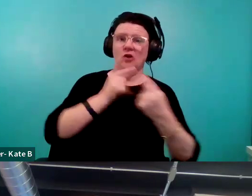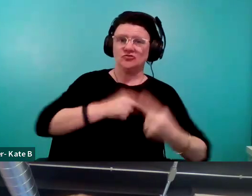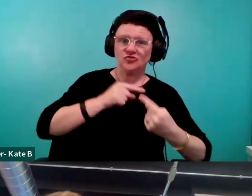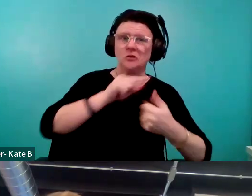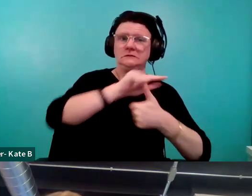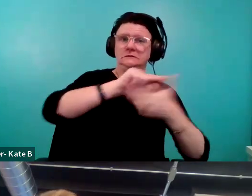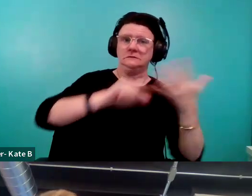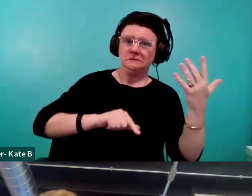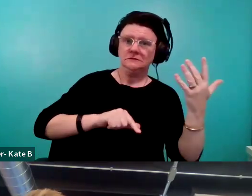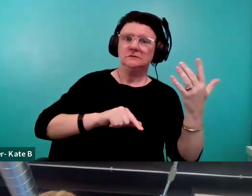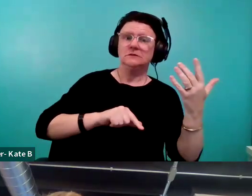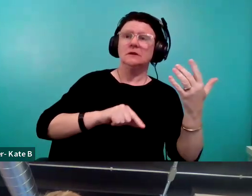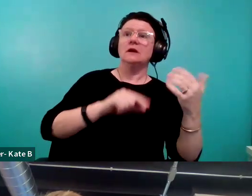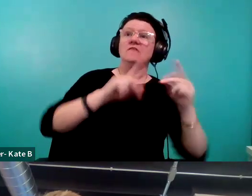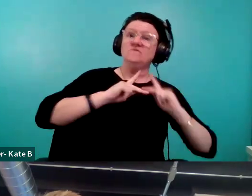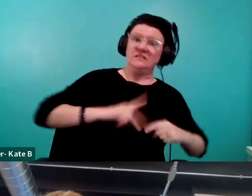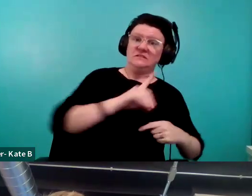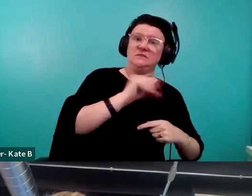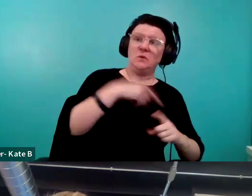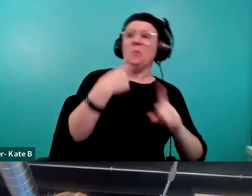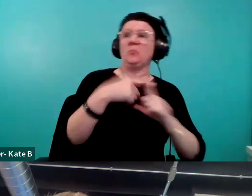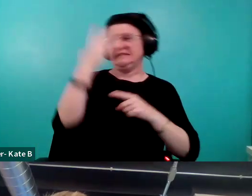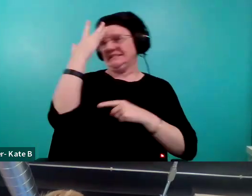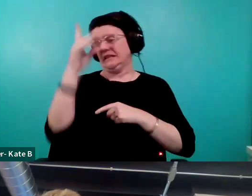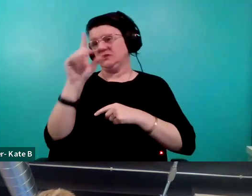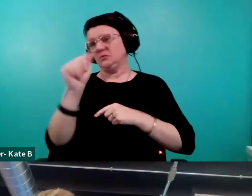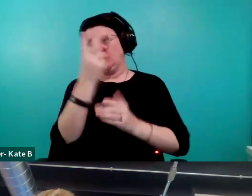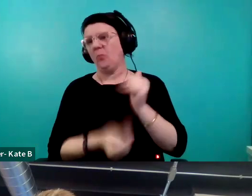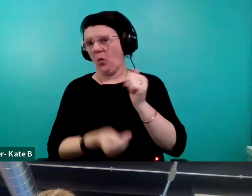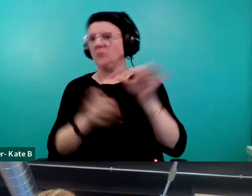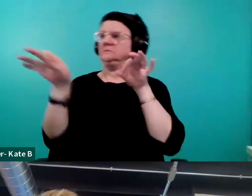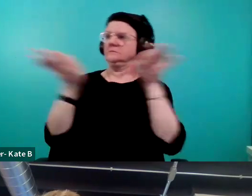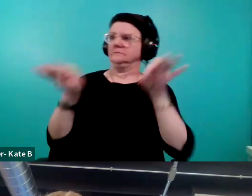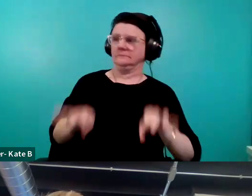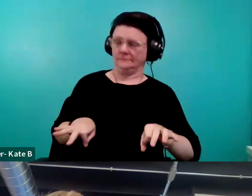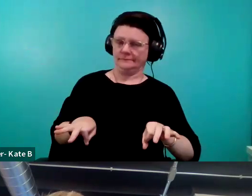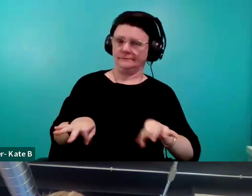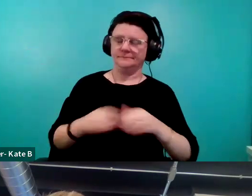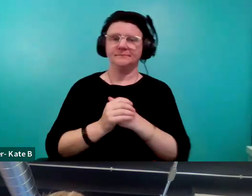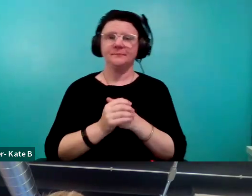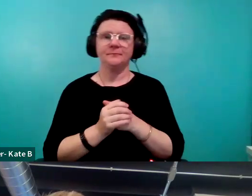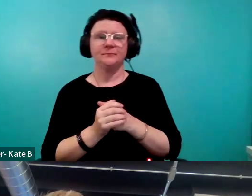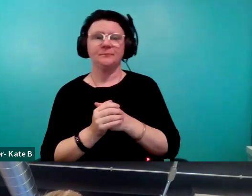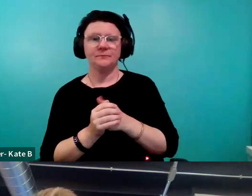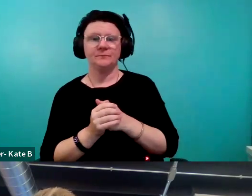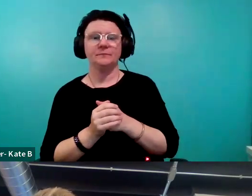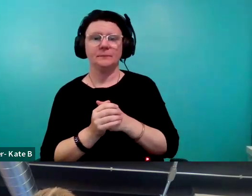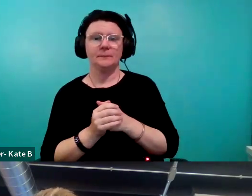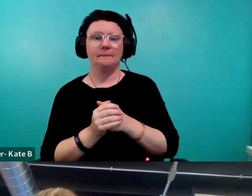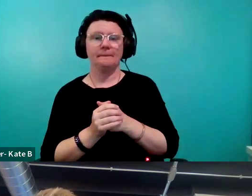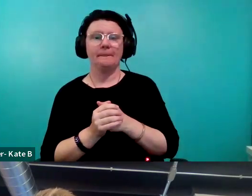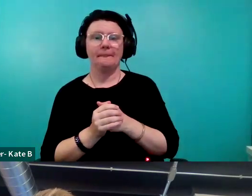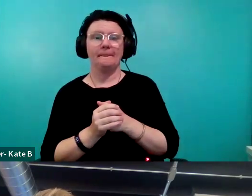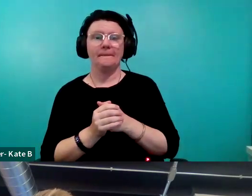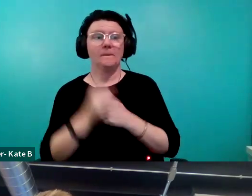disabilities, but also intellectual disabilities at the university. And I found it